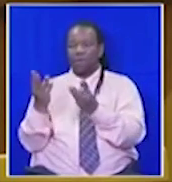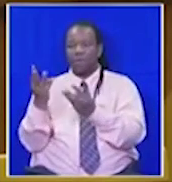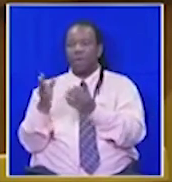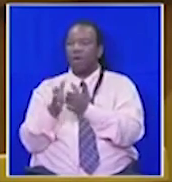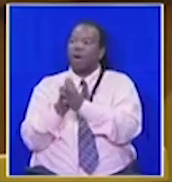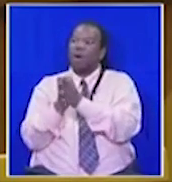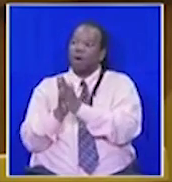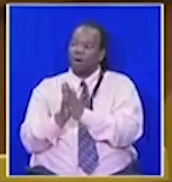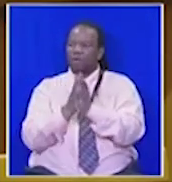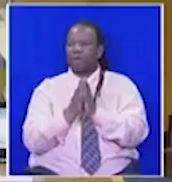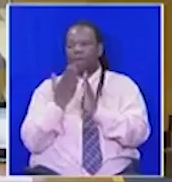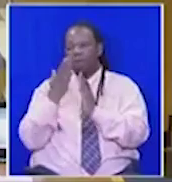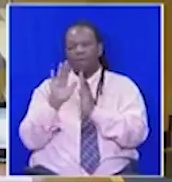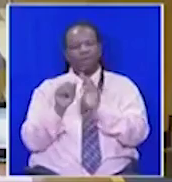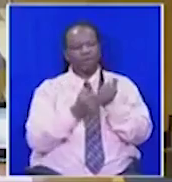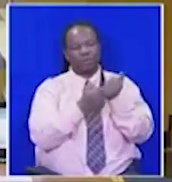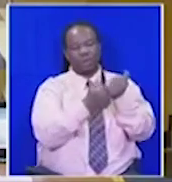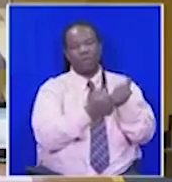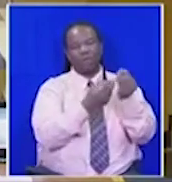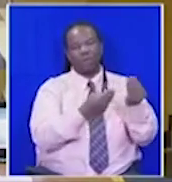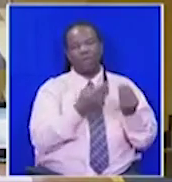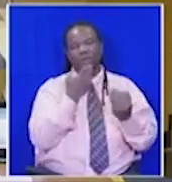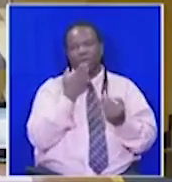urge all of you to support the appropriation bill. Thank you. Thank you, Honorable Minister.